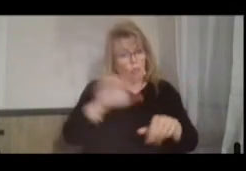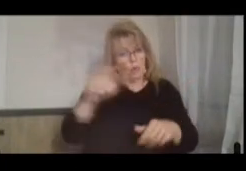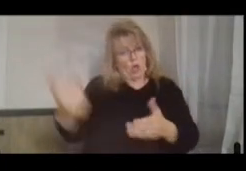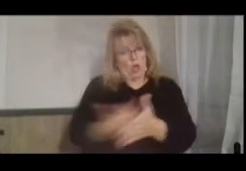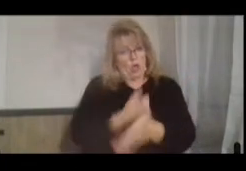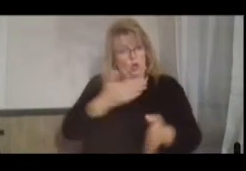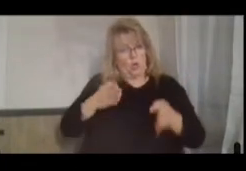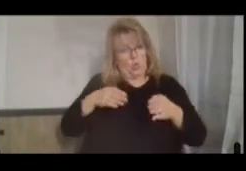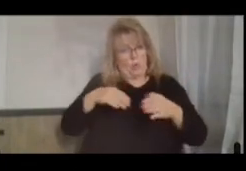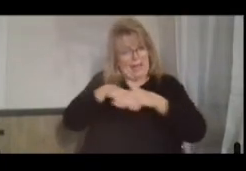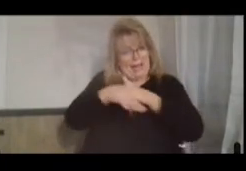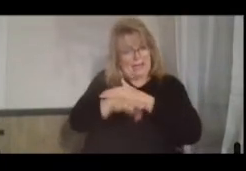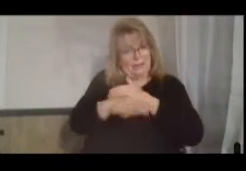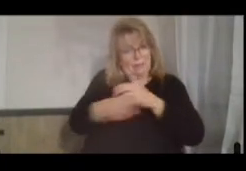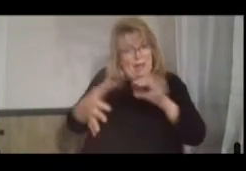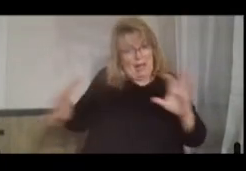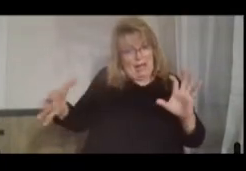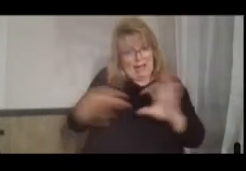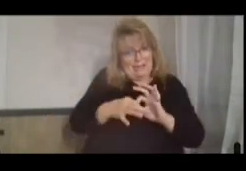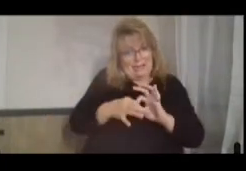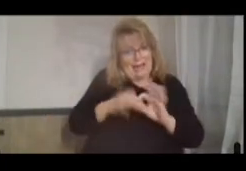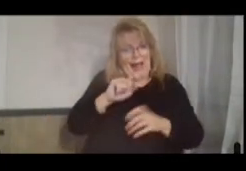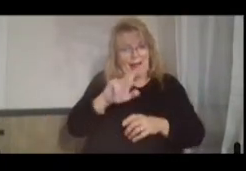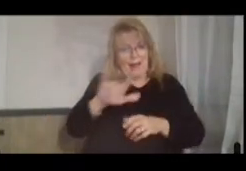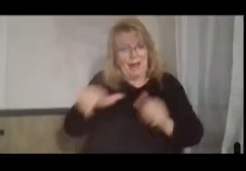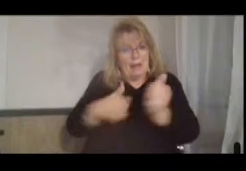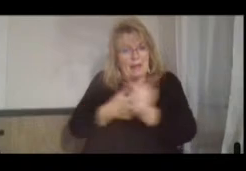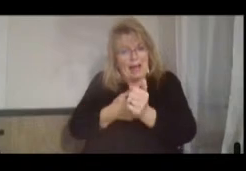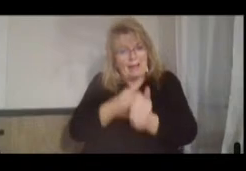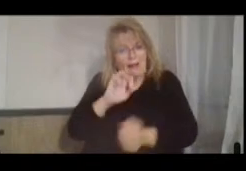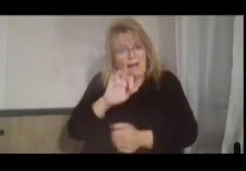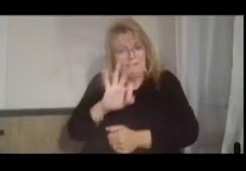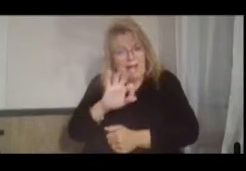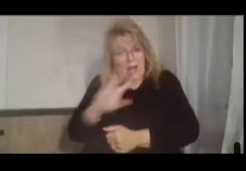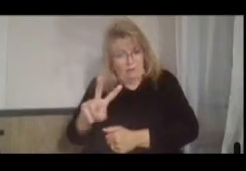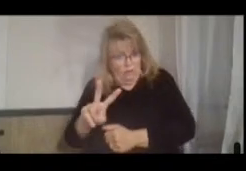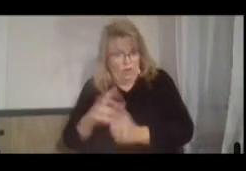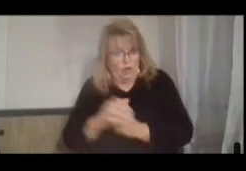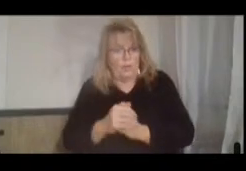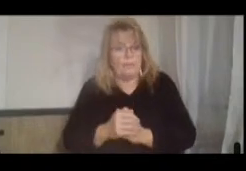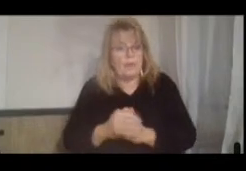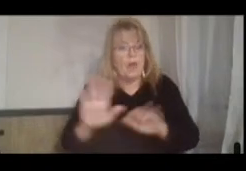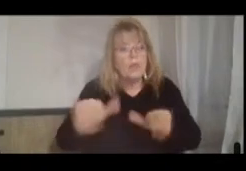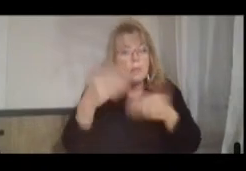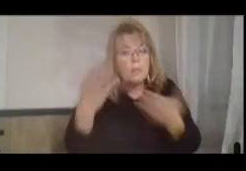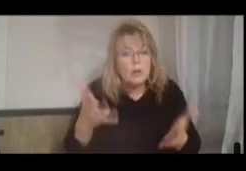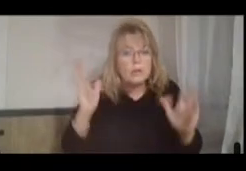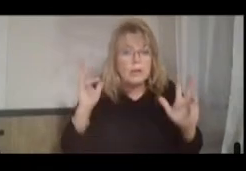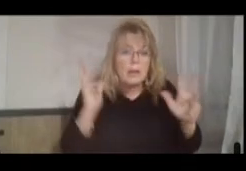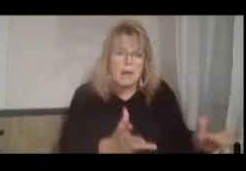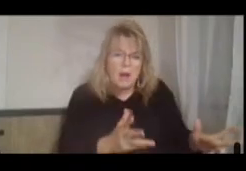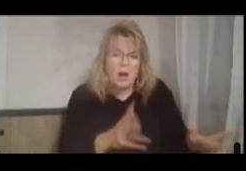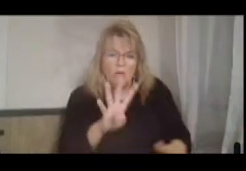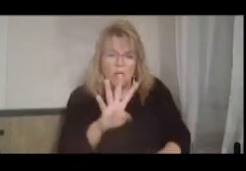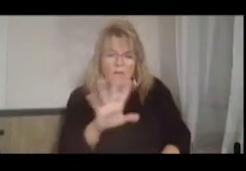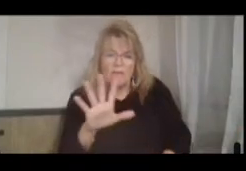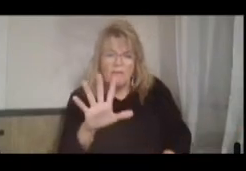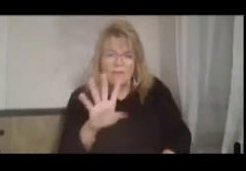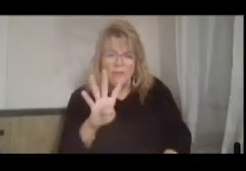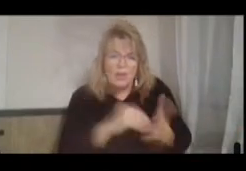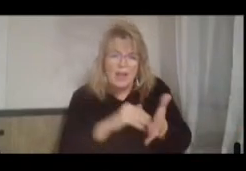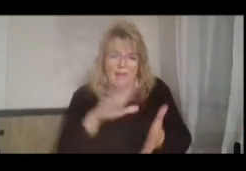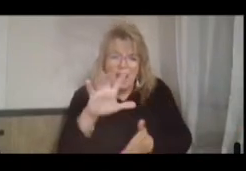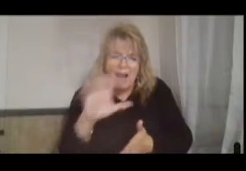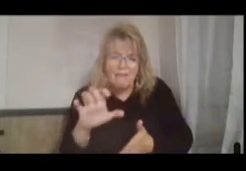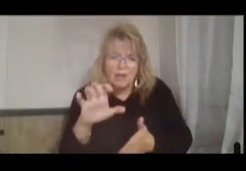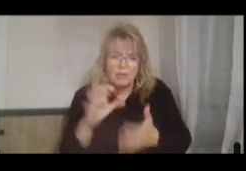the alley behind the Fountain View property owners. So the proposal is to abandon about 4,500 square feet of existing